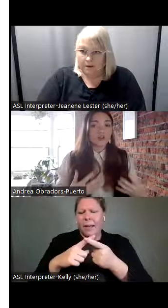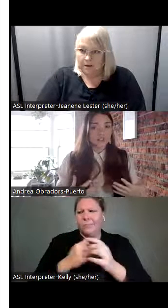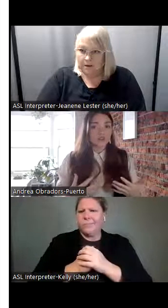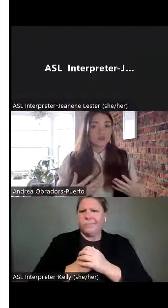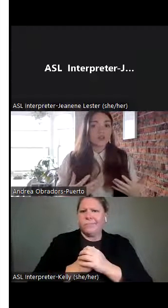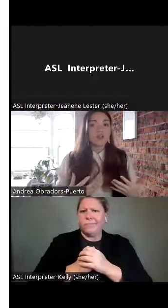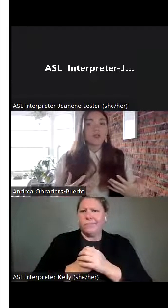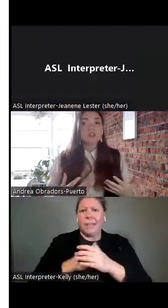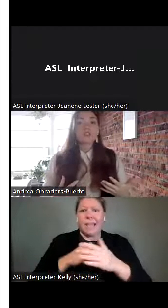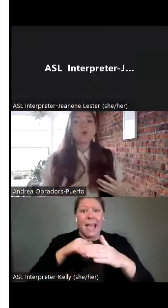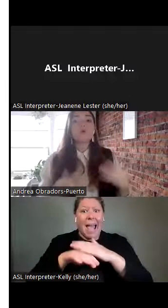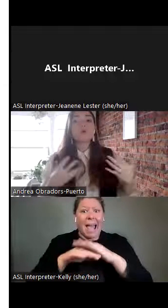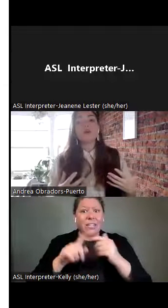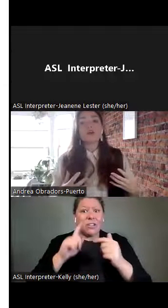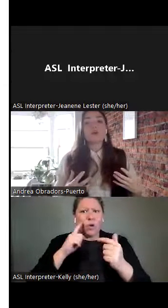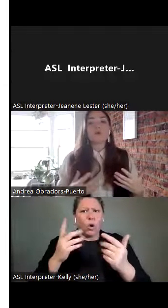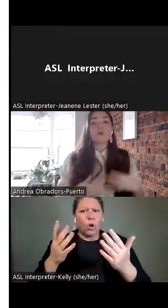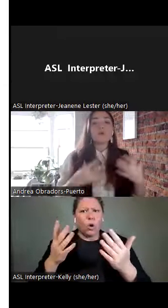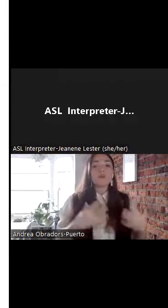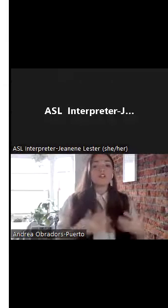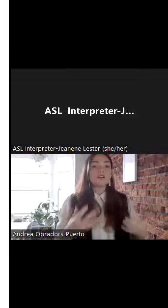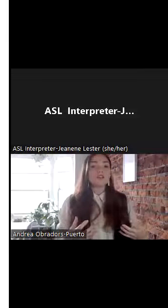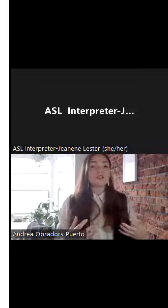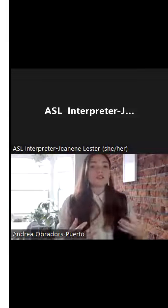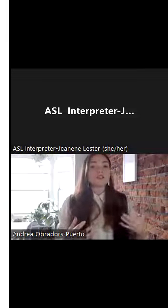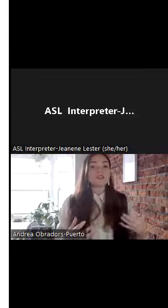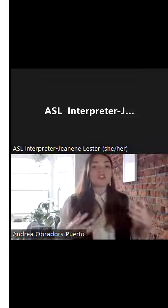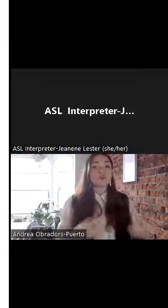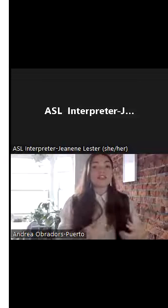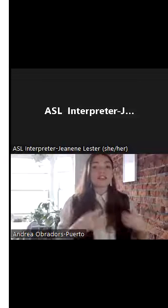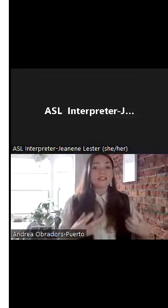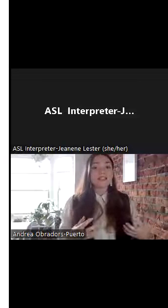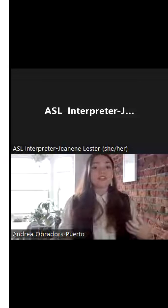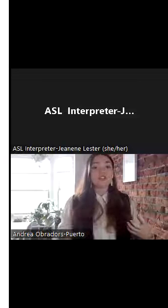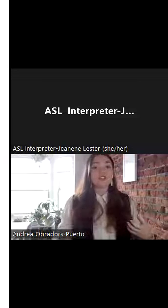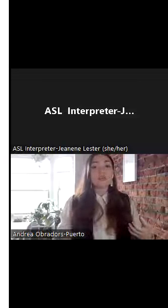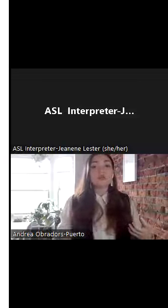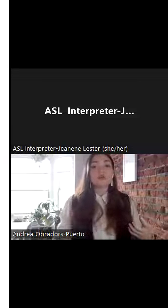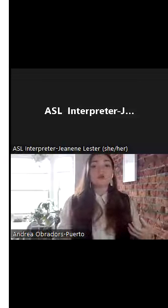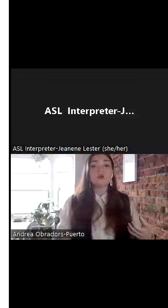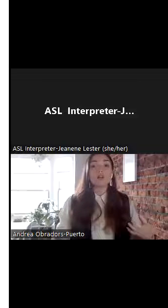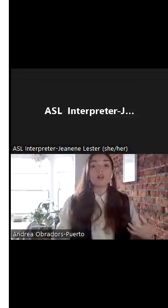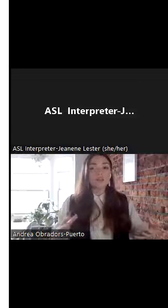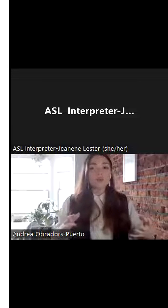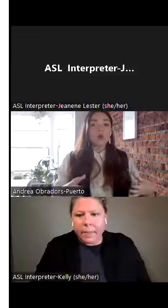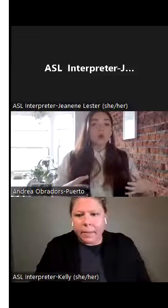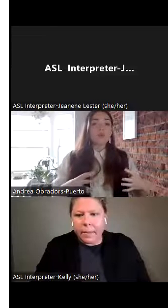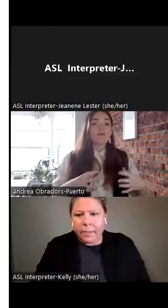own a fridge, right? So we want, when we build services based on genuine insight to the people who